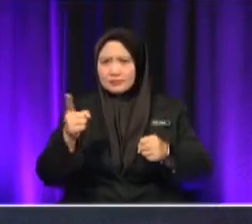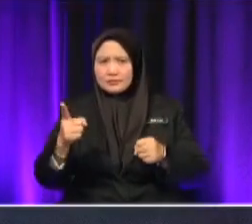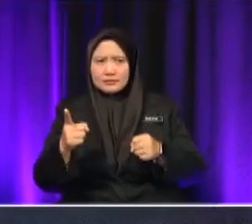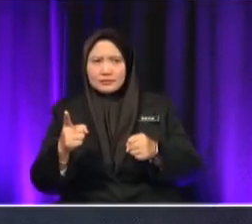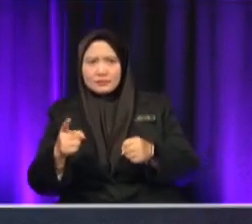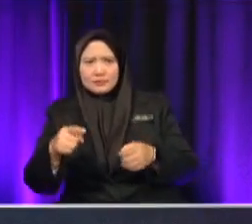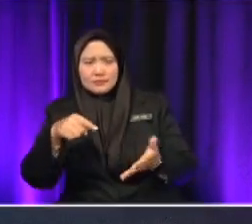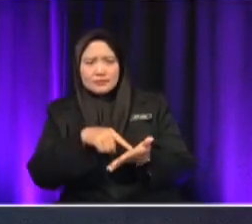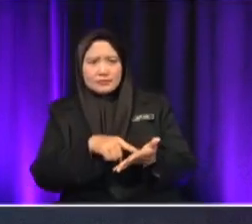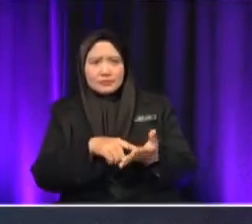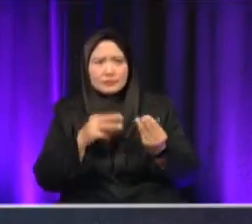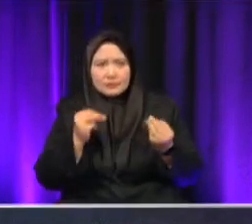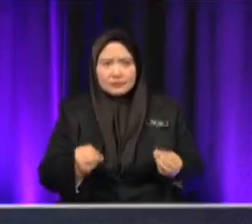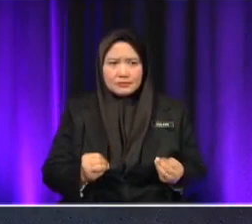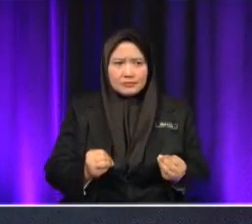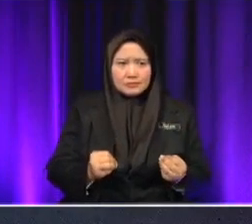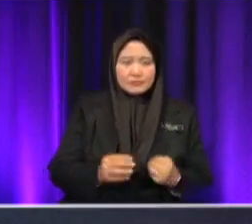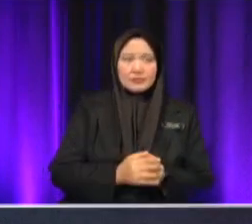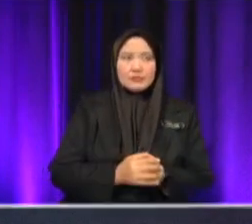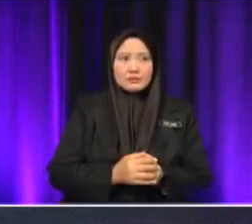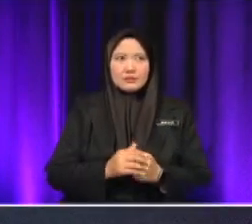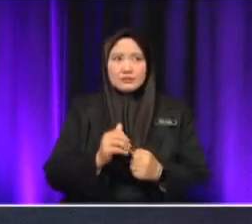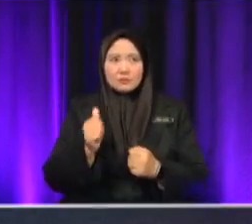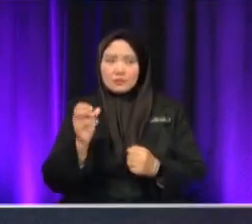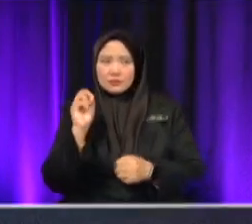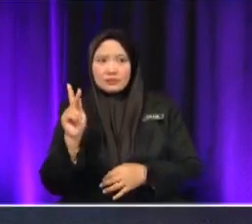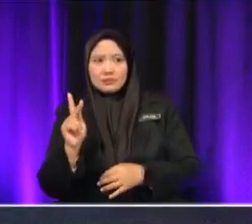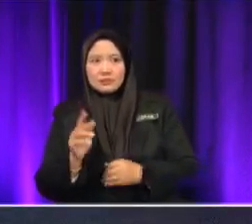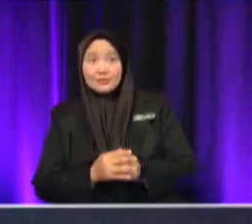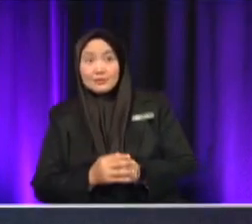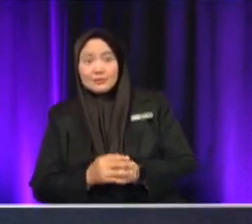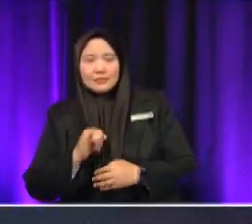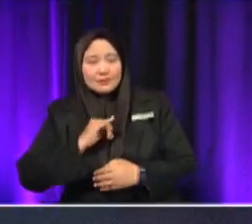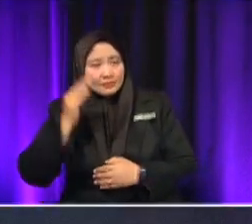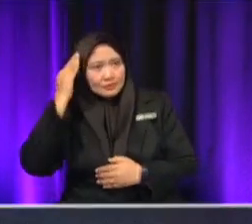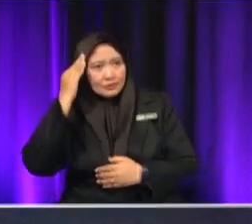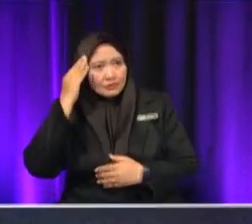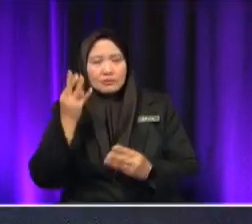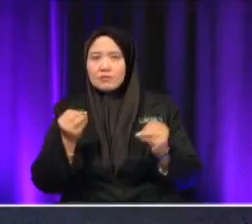Sir? Sir, are you okay? I know what I should do.